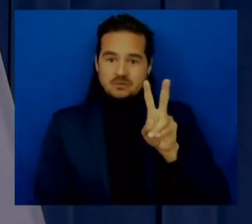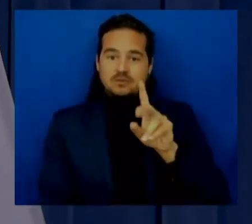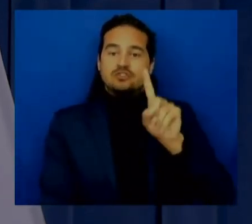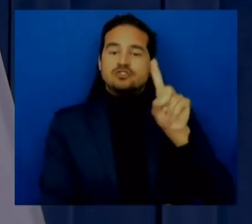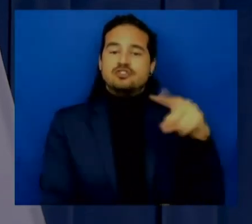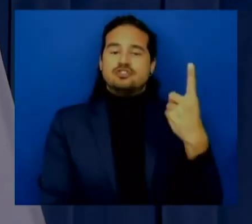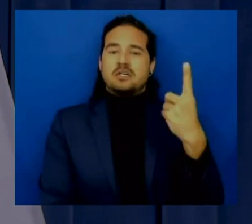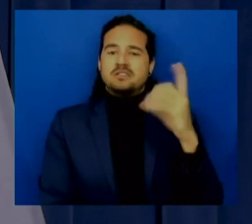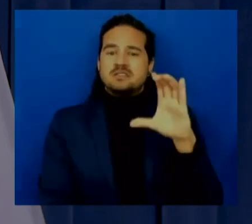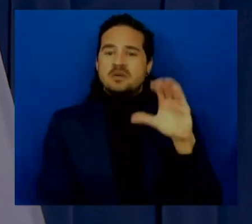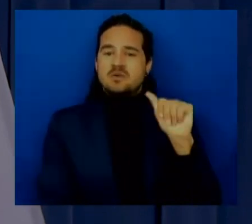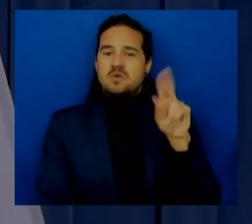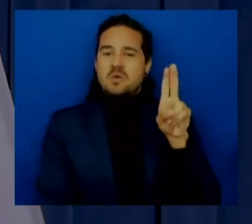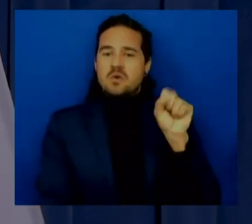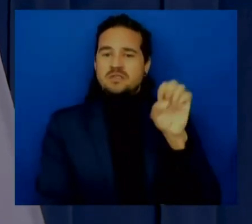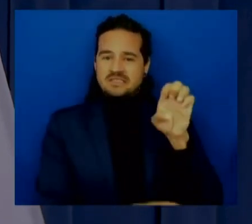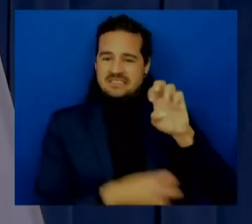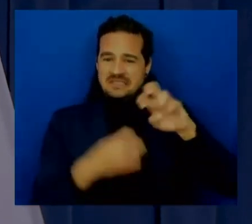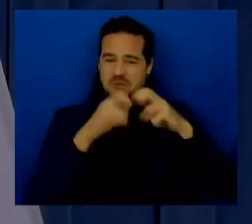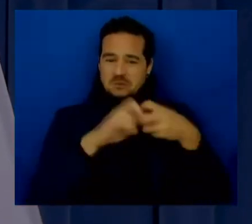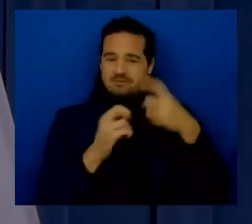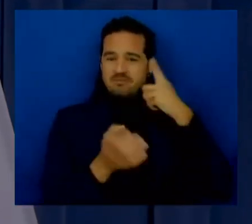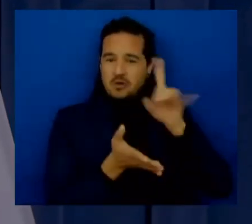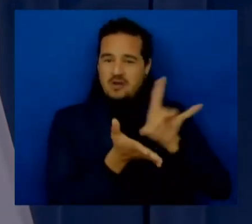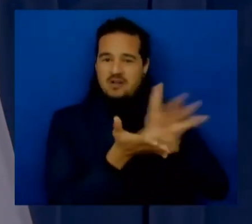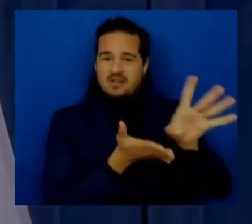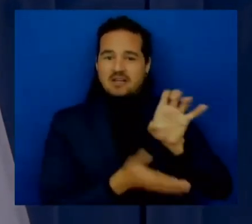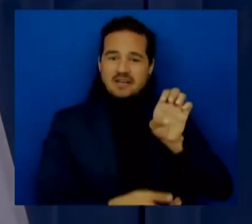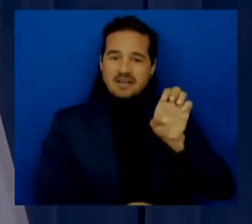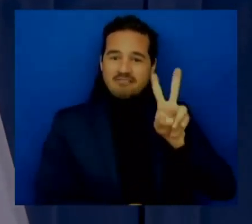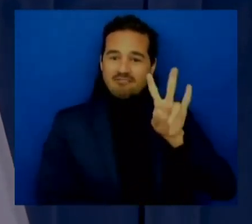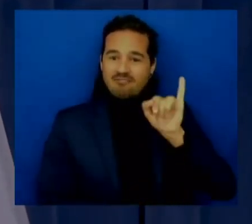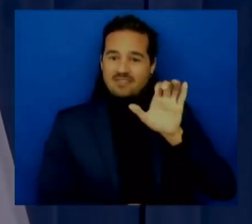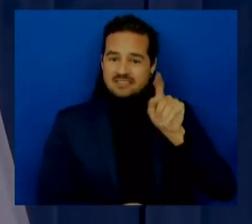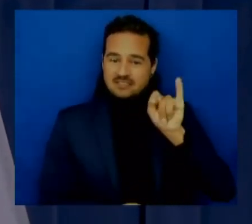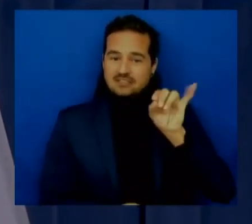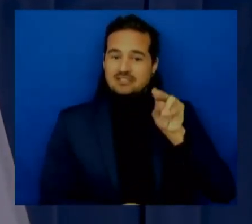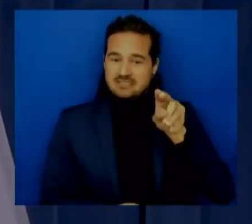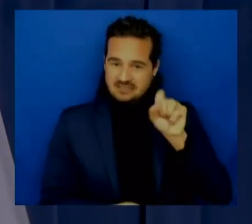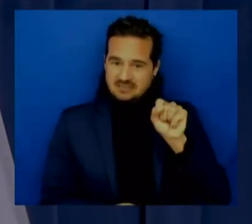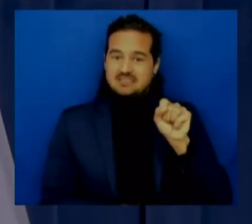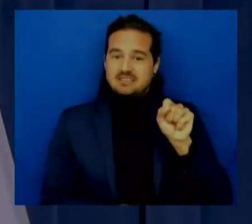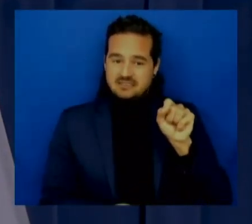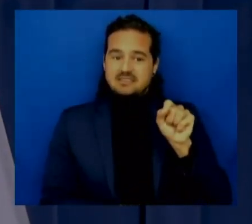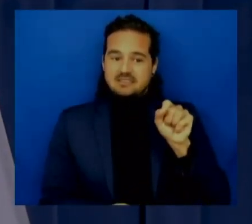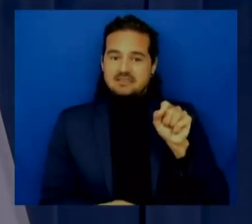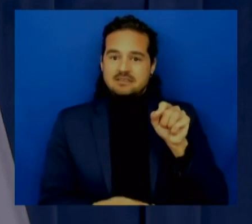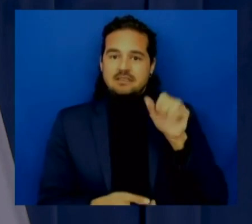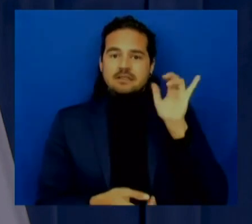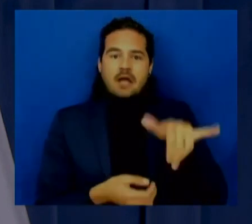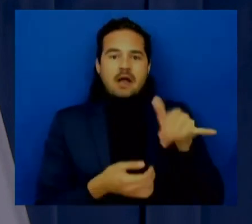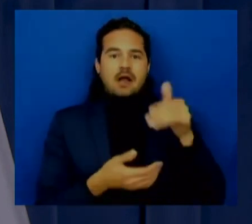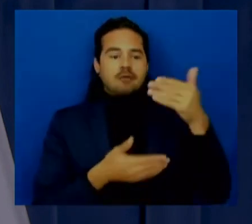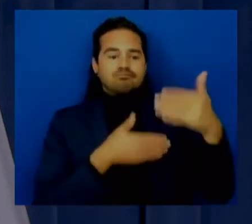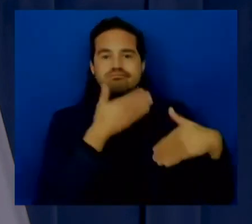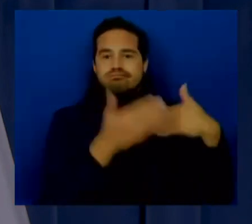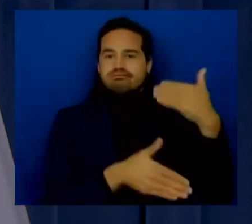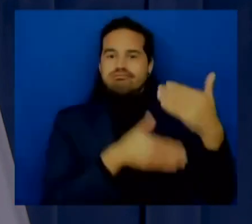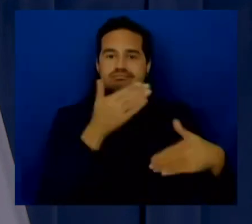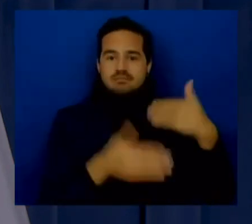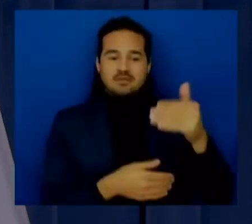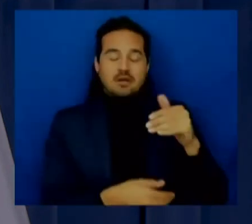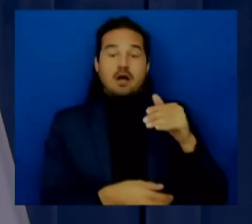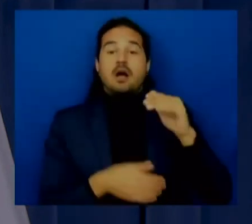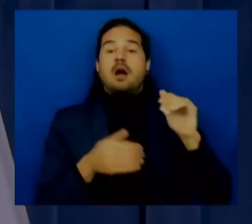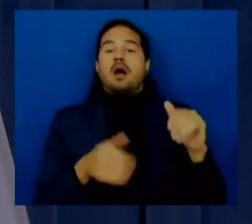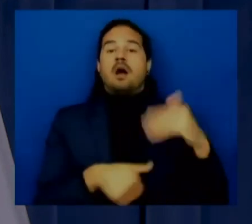last year together, working together in 3088. We're now building on 3088, the nation's strongest, and we could say